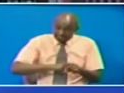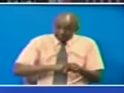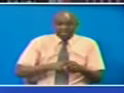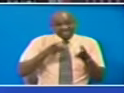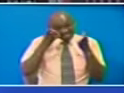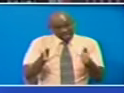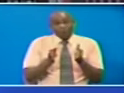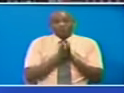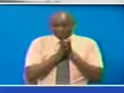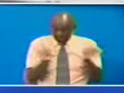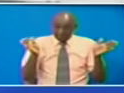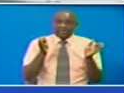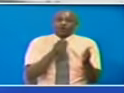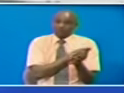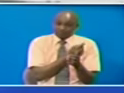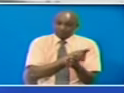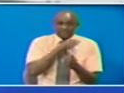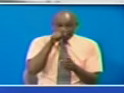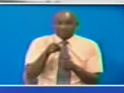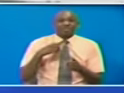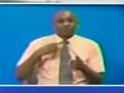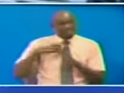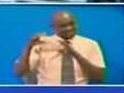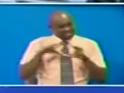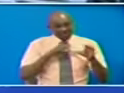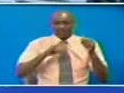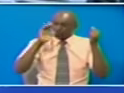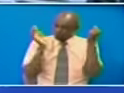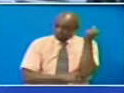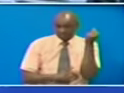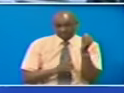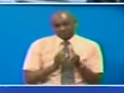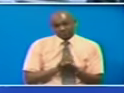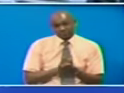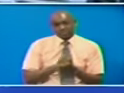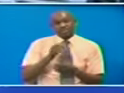in public hospitals is only bound to get worse. Rita Tinina, KTN News.